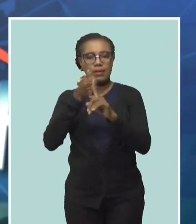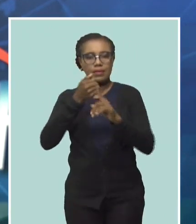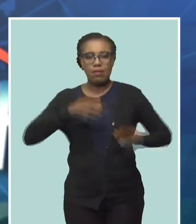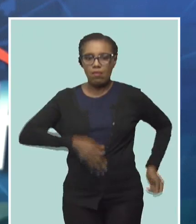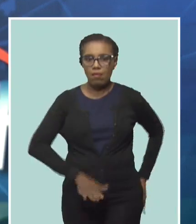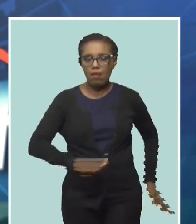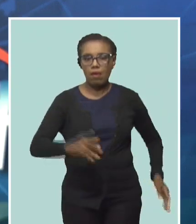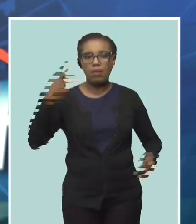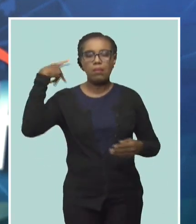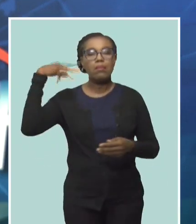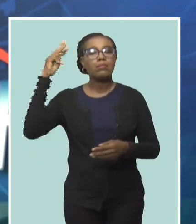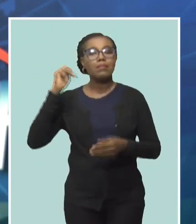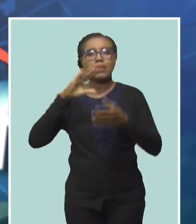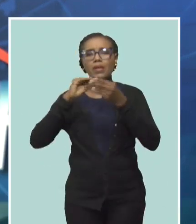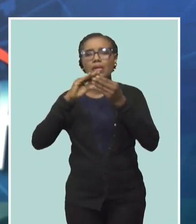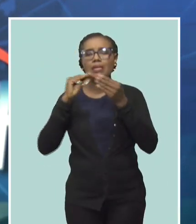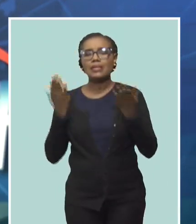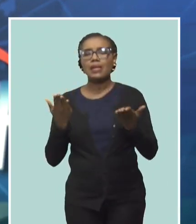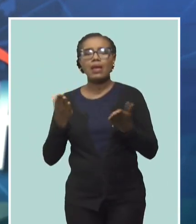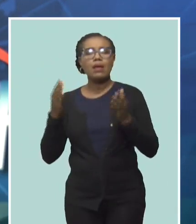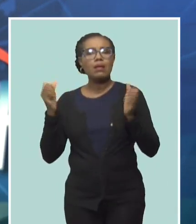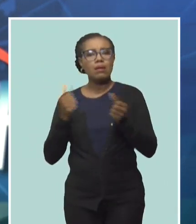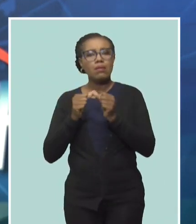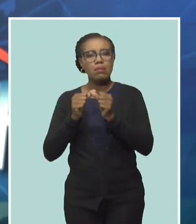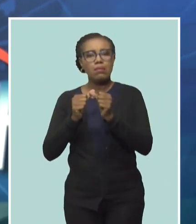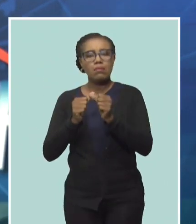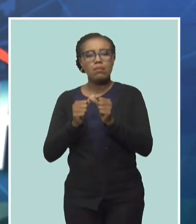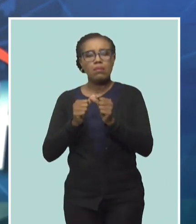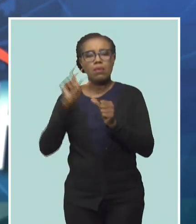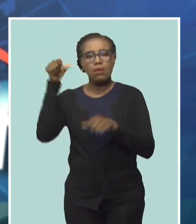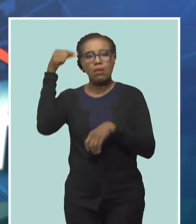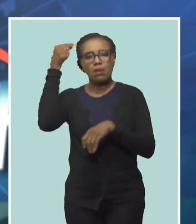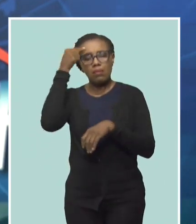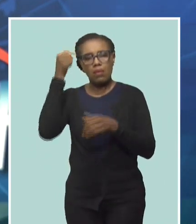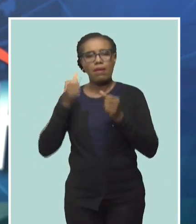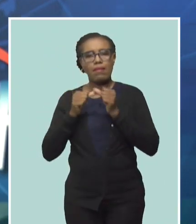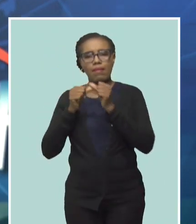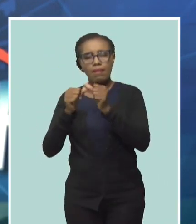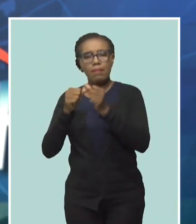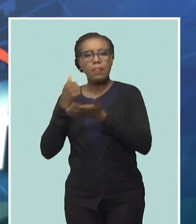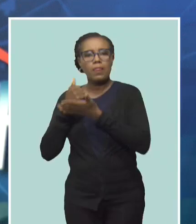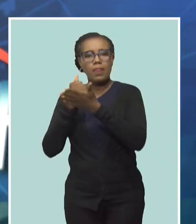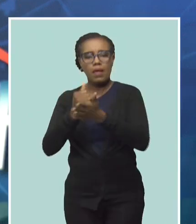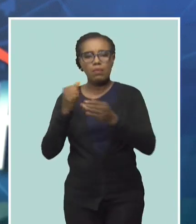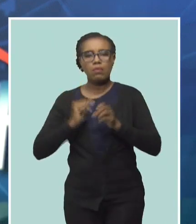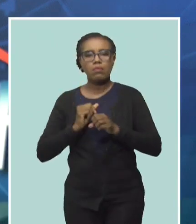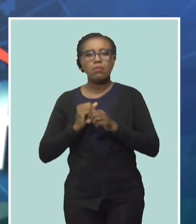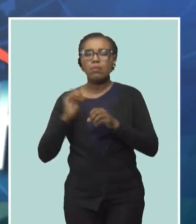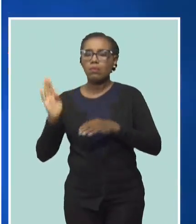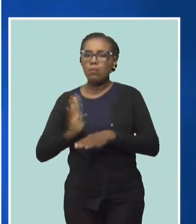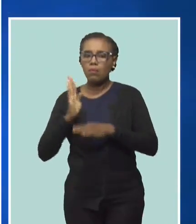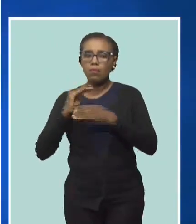it has helped the country to make significant strides in the face of crises. And Esther Henry has that report.